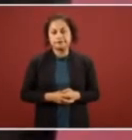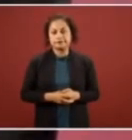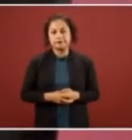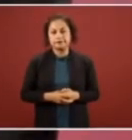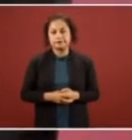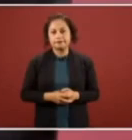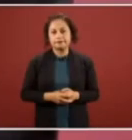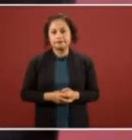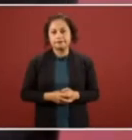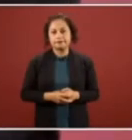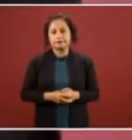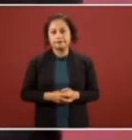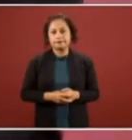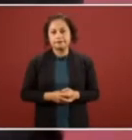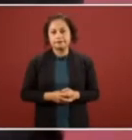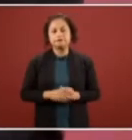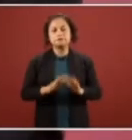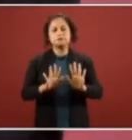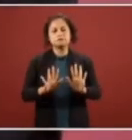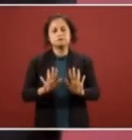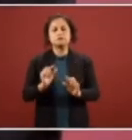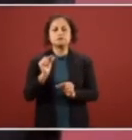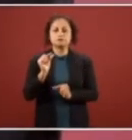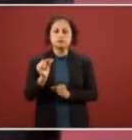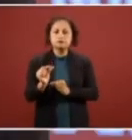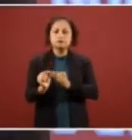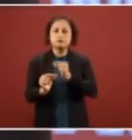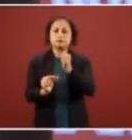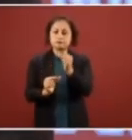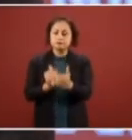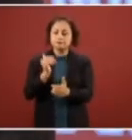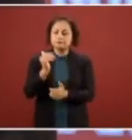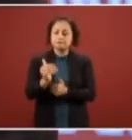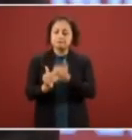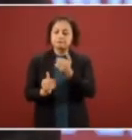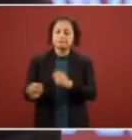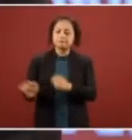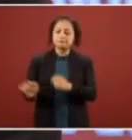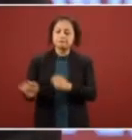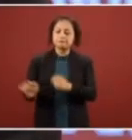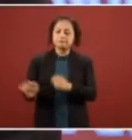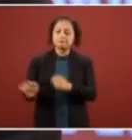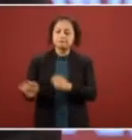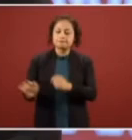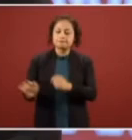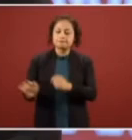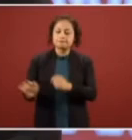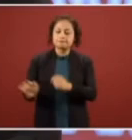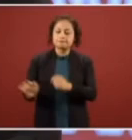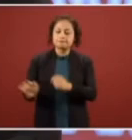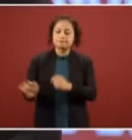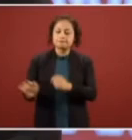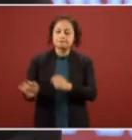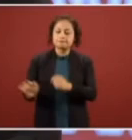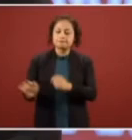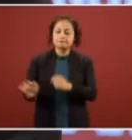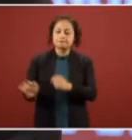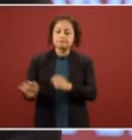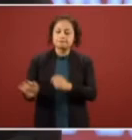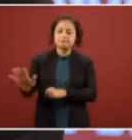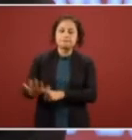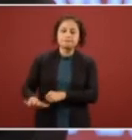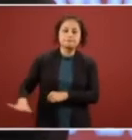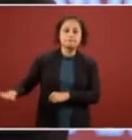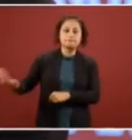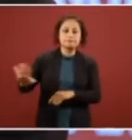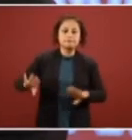but they will soon serenando, be becoming serene. And tranquil and understand that things are